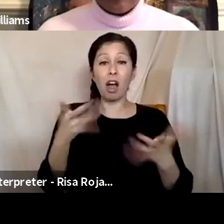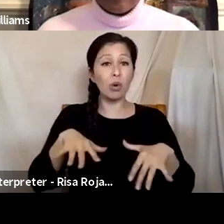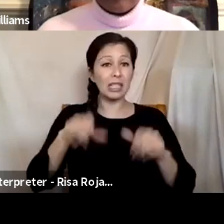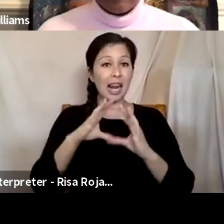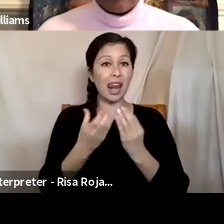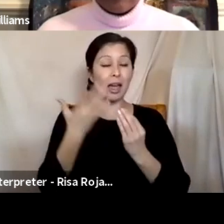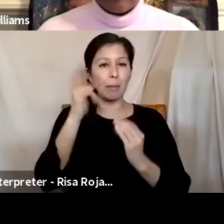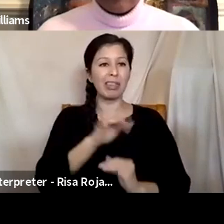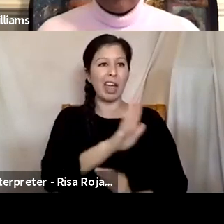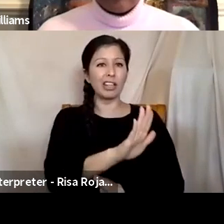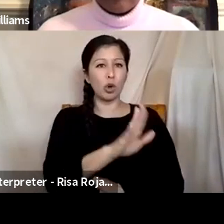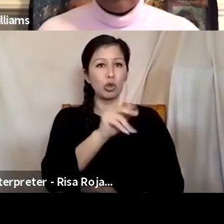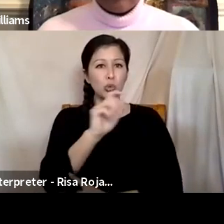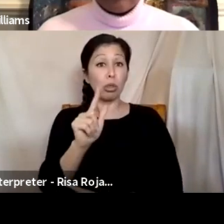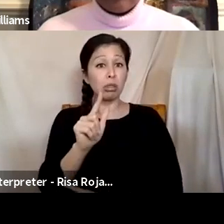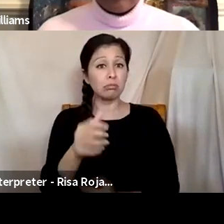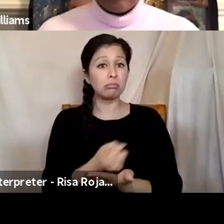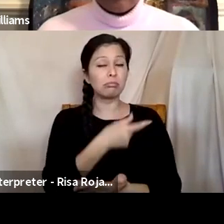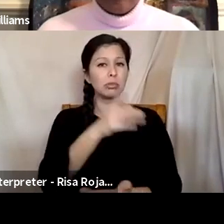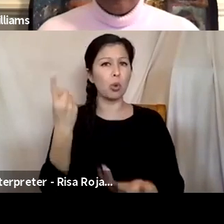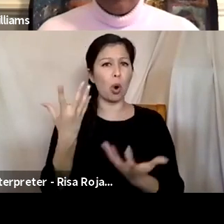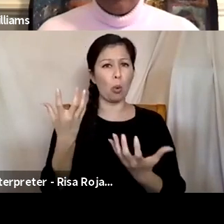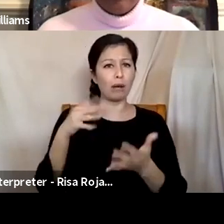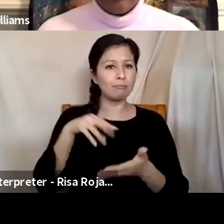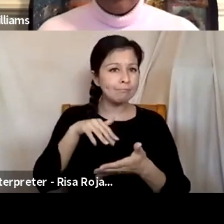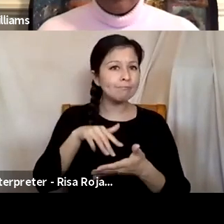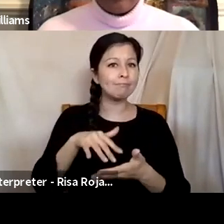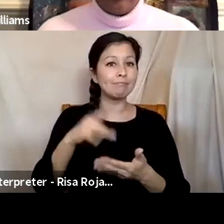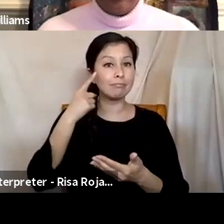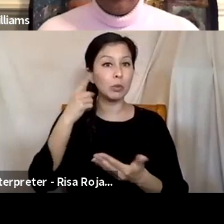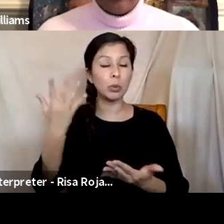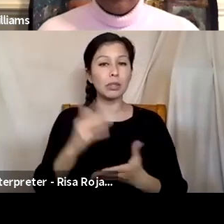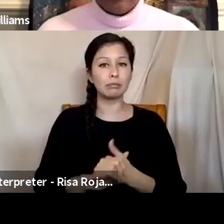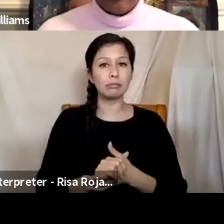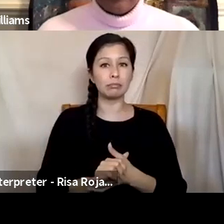class because that's your tool. So you always want to be studying to